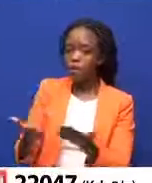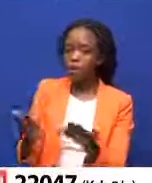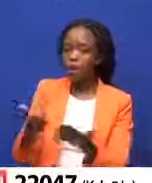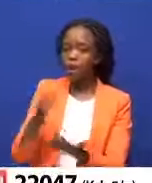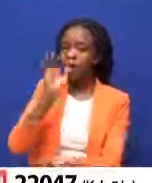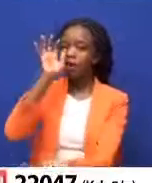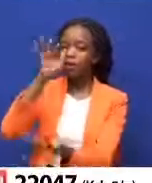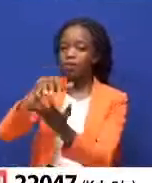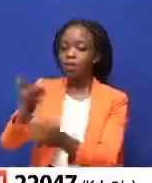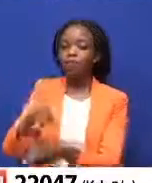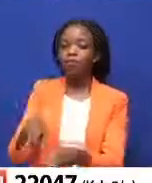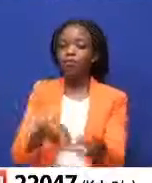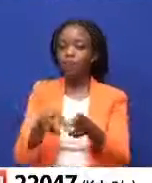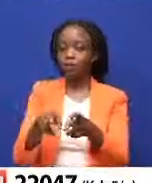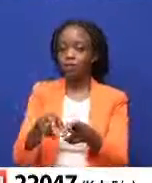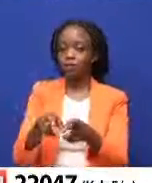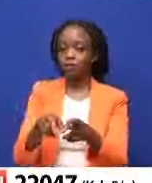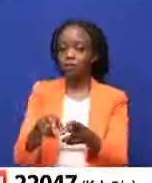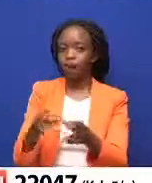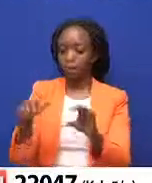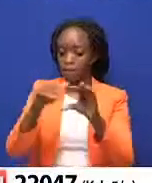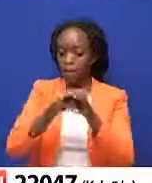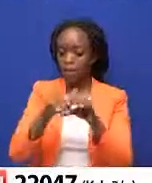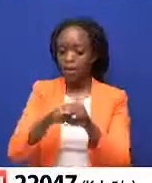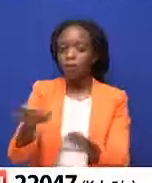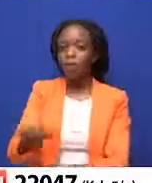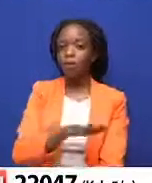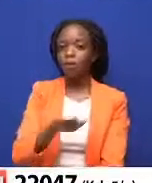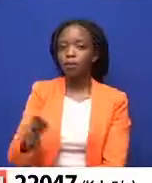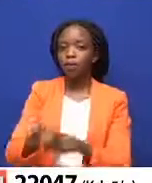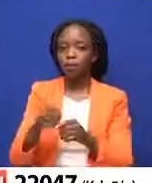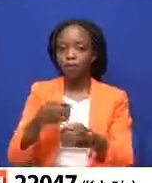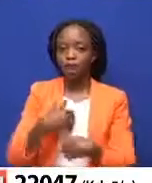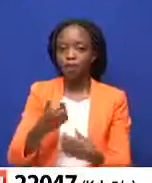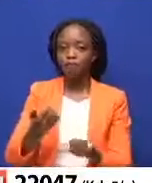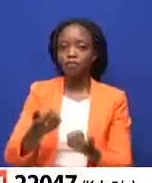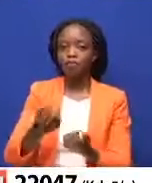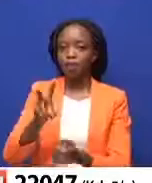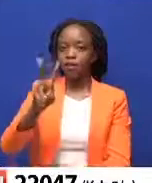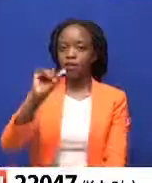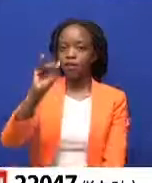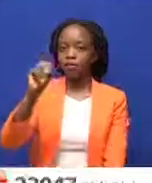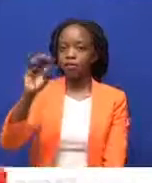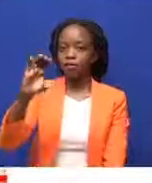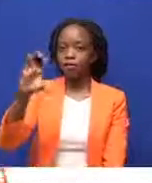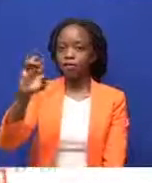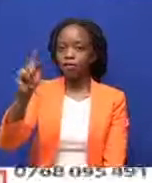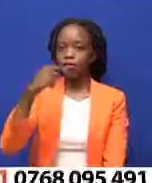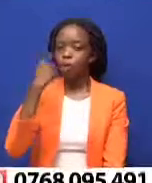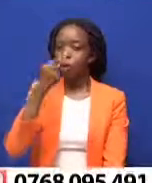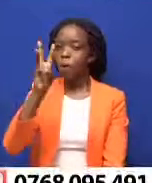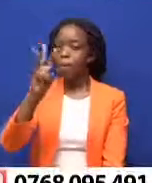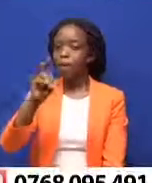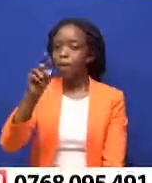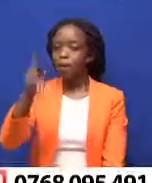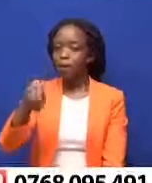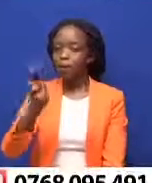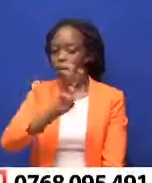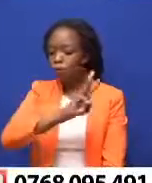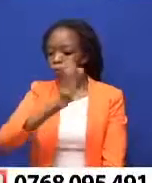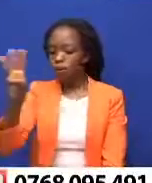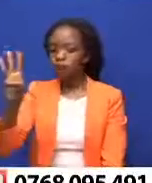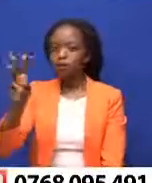He's a member of parliament for Ford Kenya. We have Honorable Kemosa Vincent, who is the MP for West